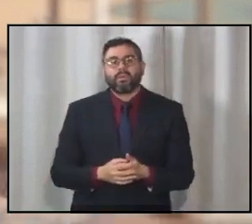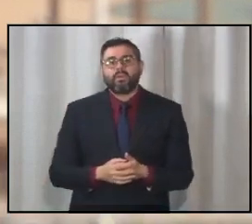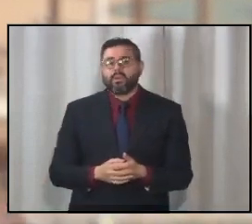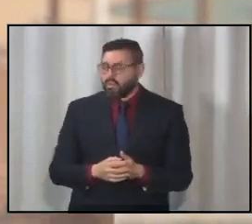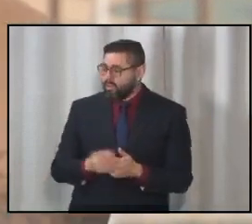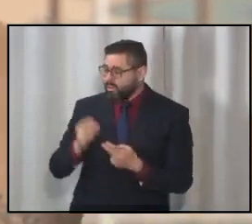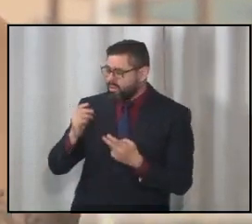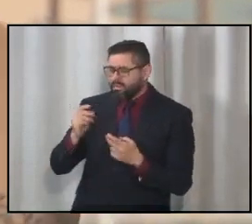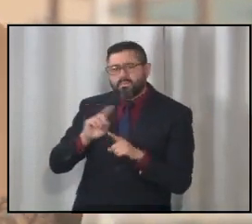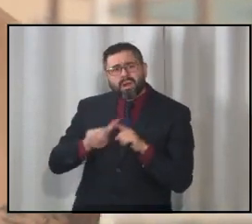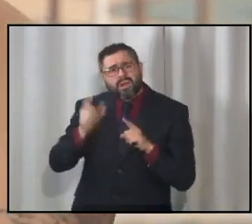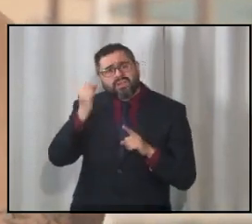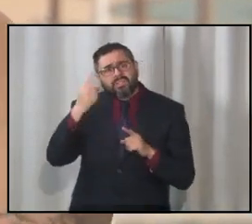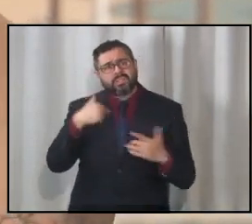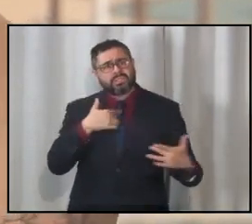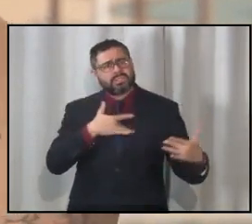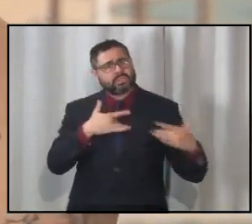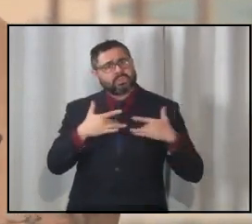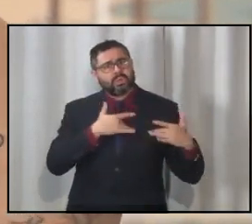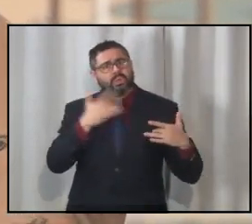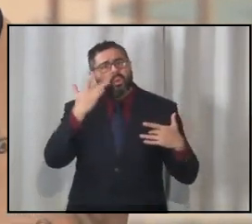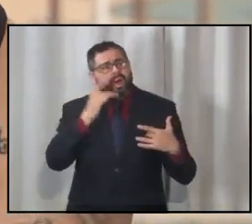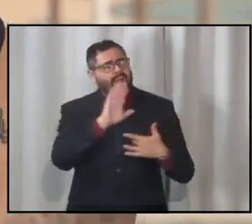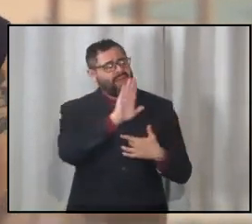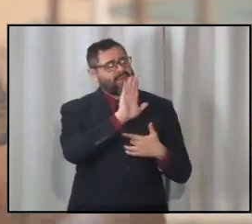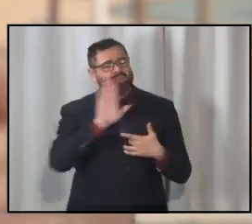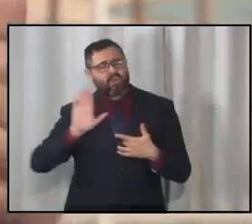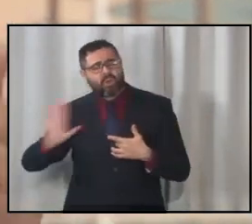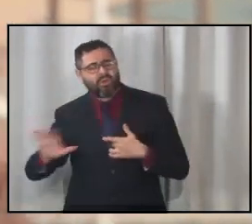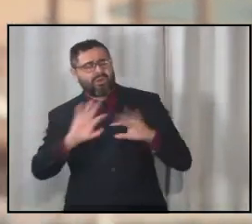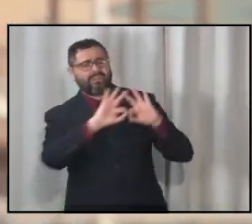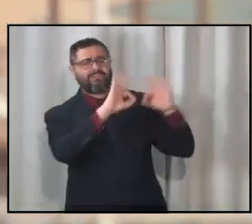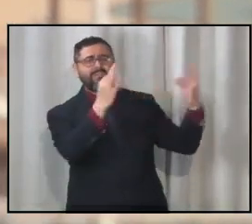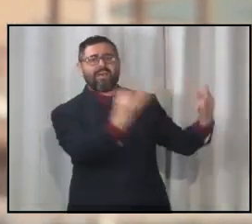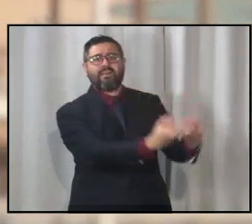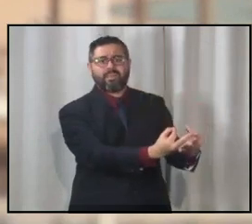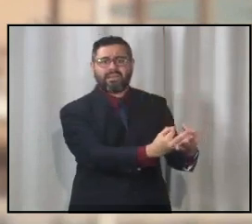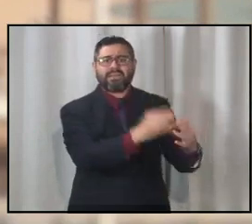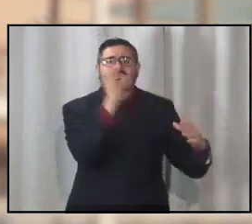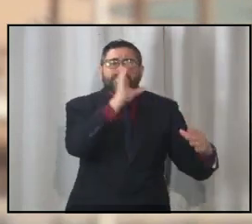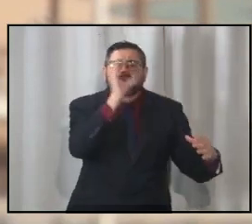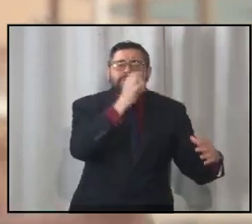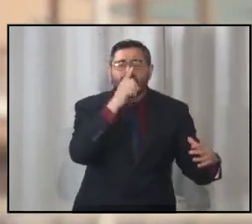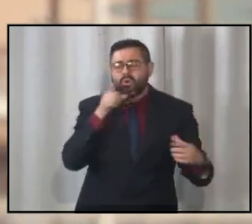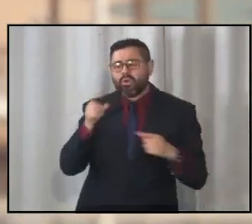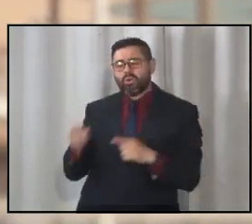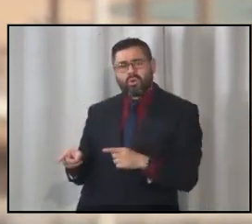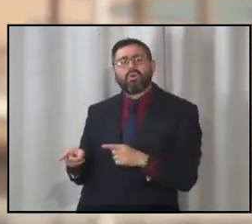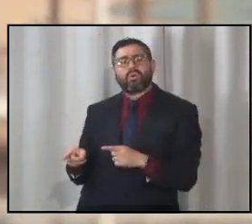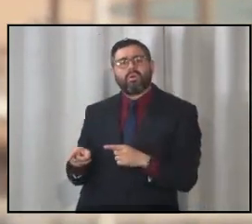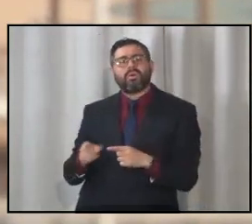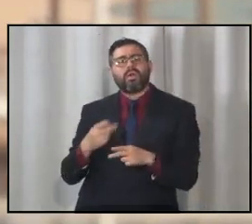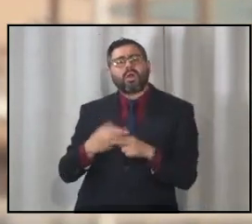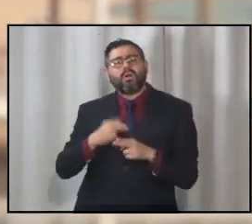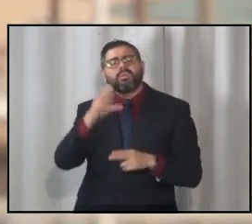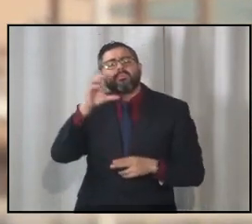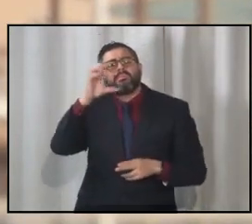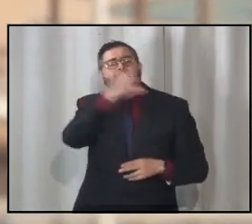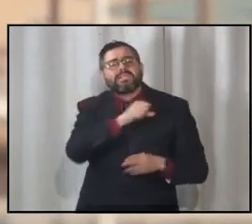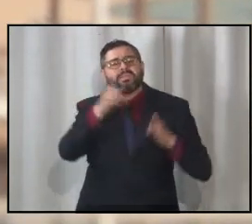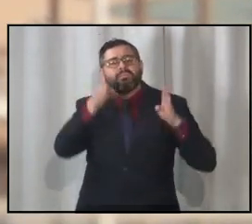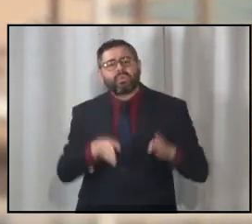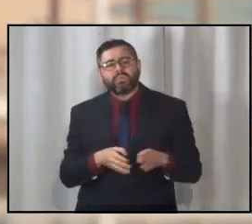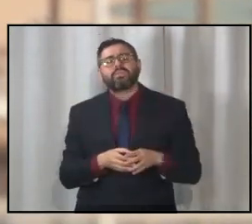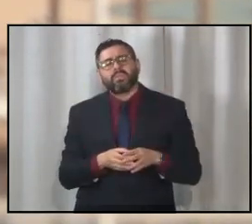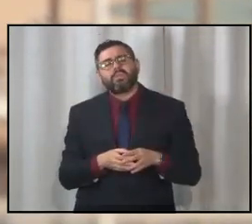her on missing persons reports. Our outreach worker was able to connect with that individual and then get her connected to her family, who had actually put her on the missing persons report. So that's a